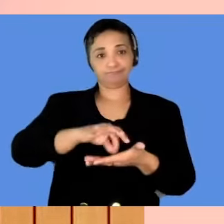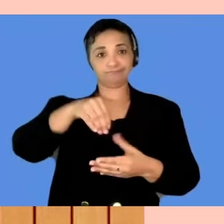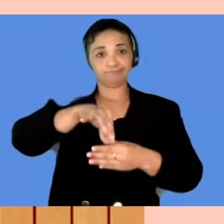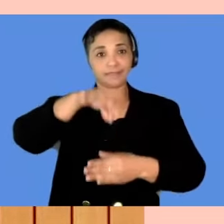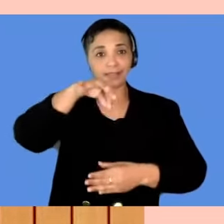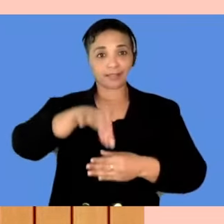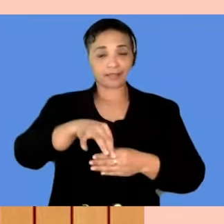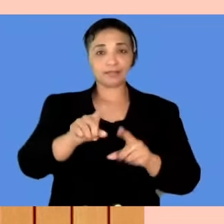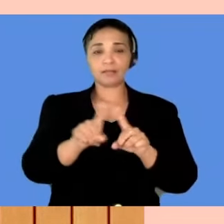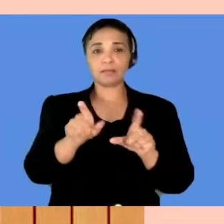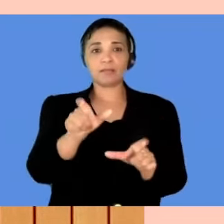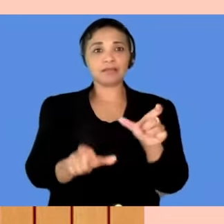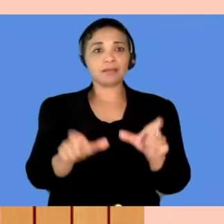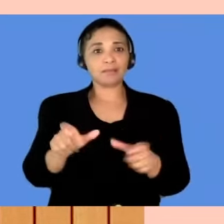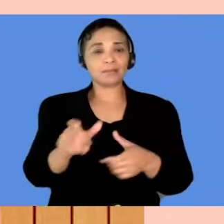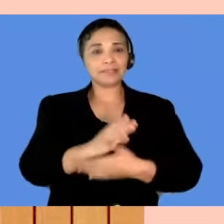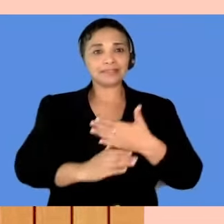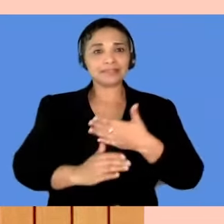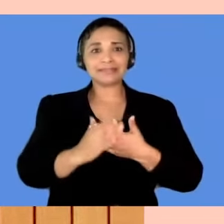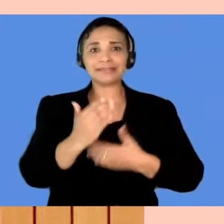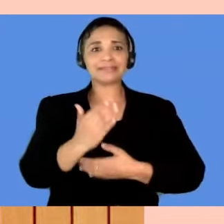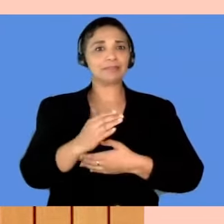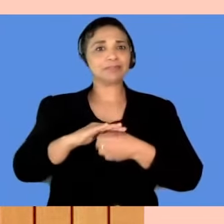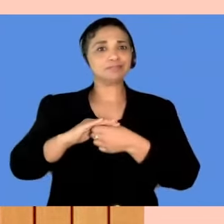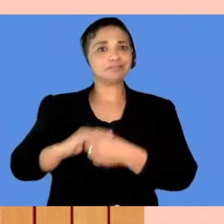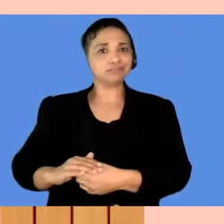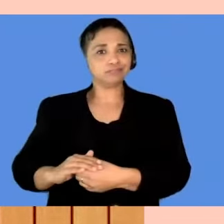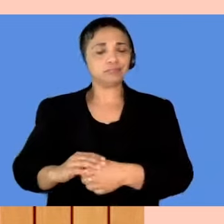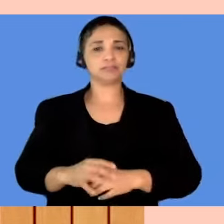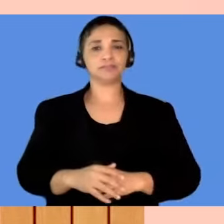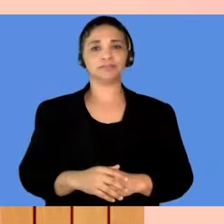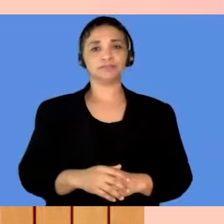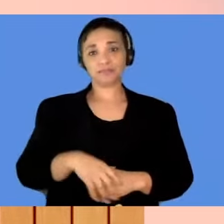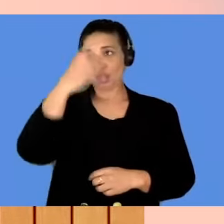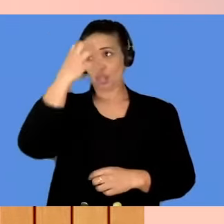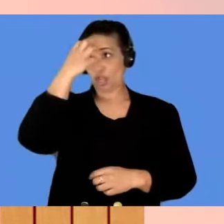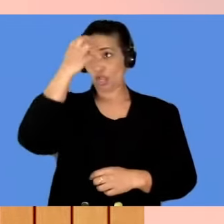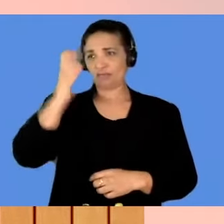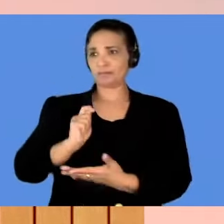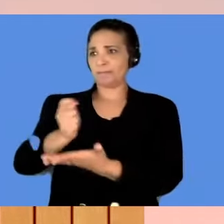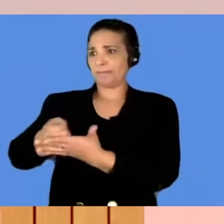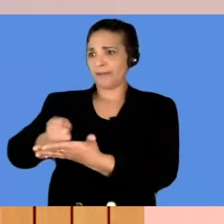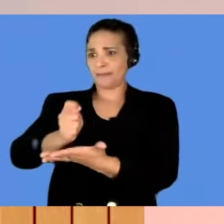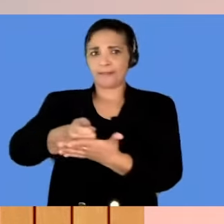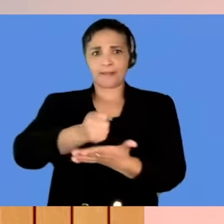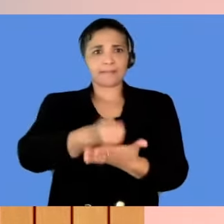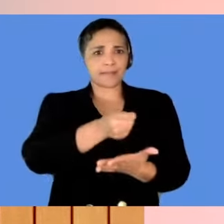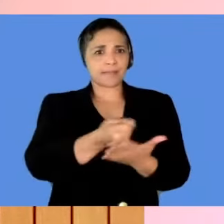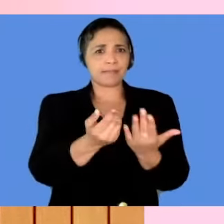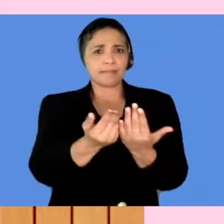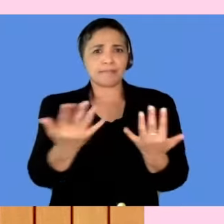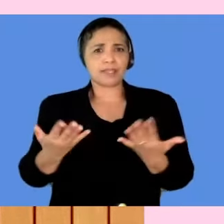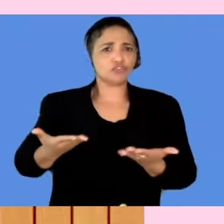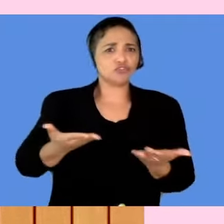disability. I mean, governments are the highest procurers. I think a country like India can